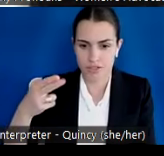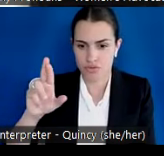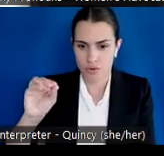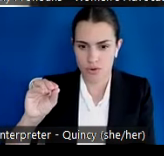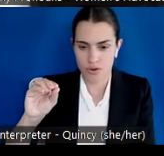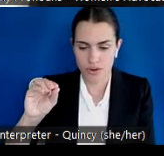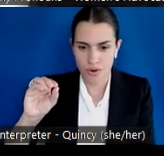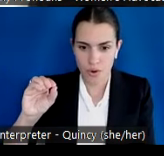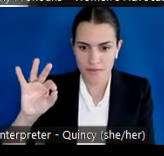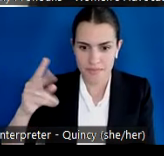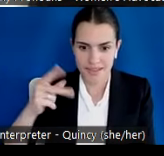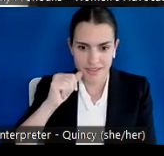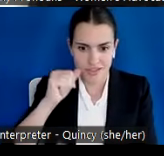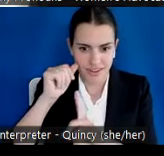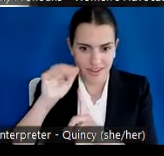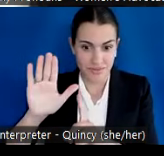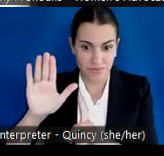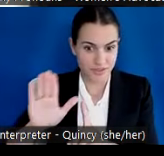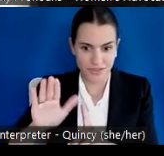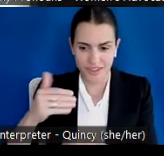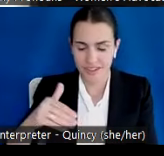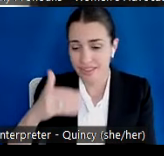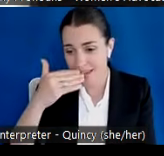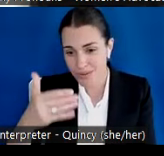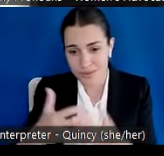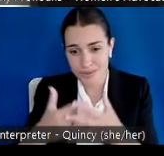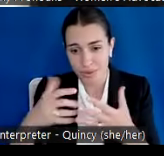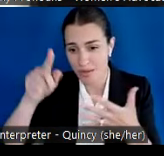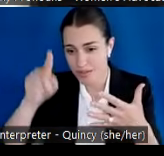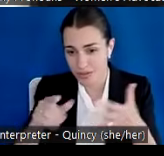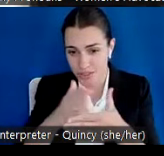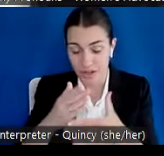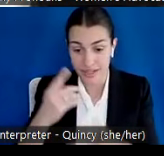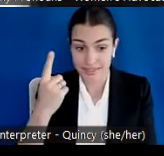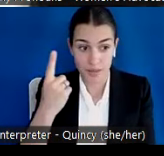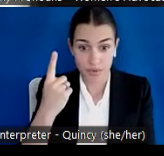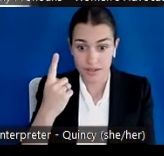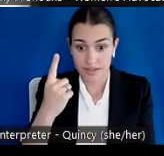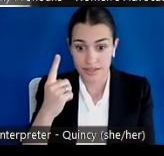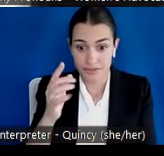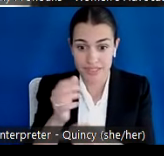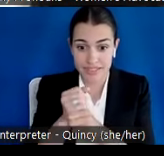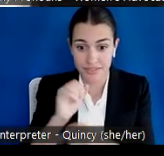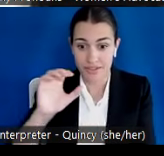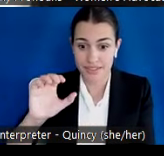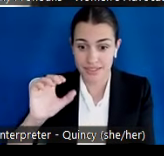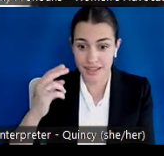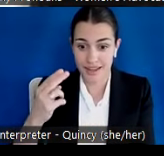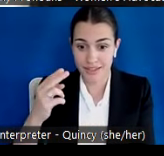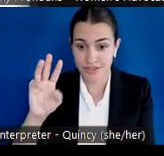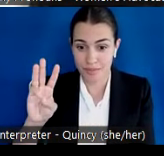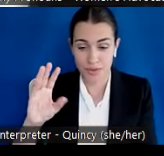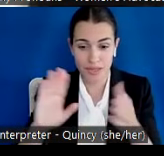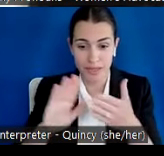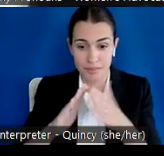so thank you so much for sharing that. Someone got their community health worker certificate. Lots of